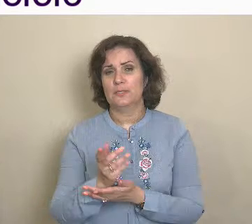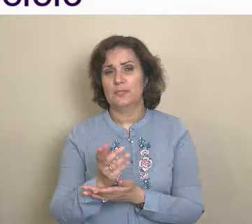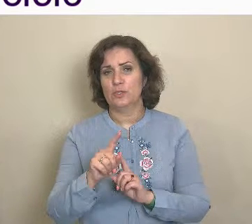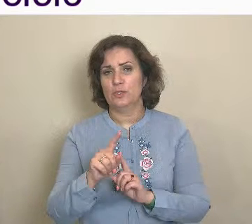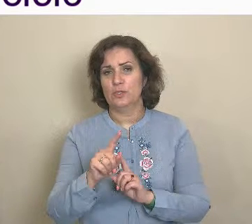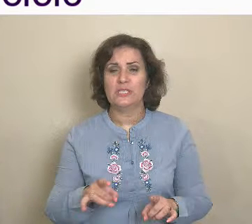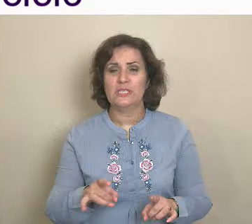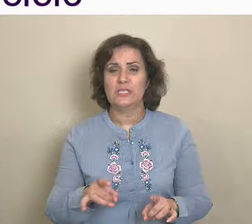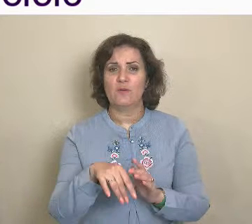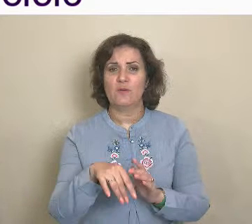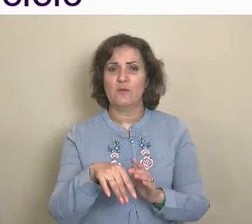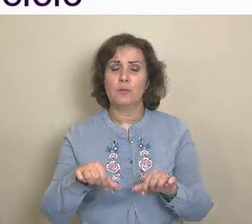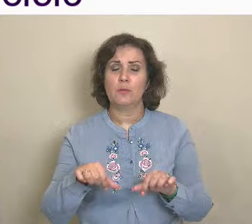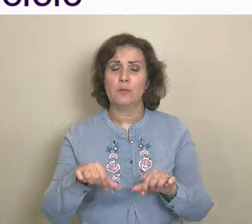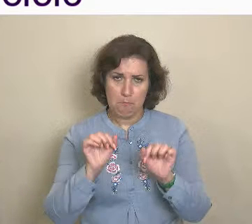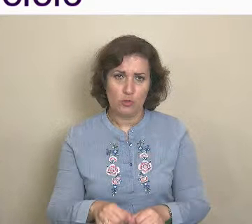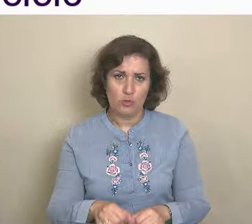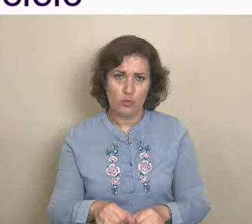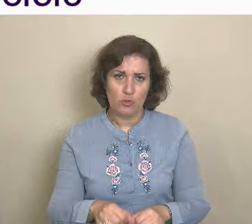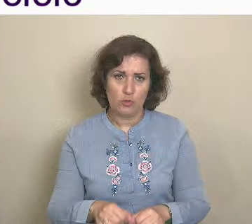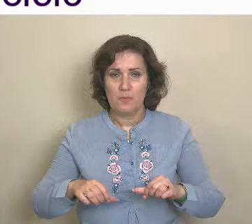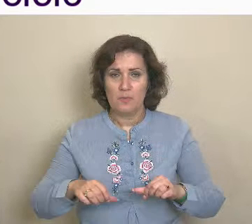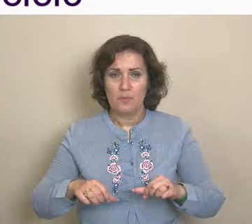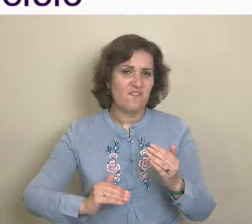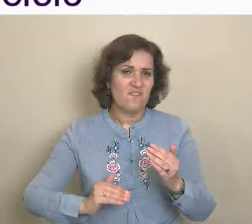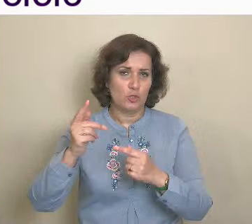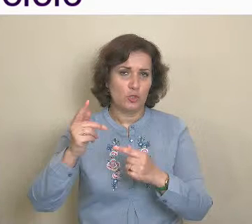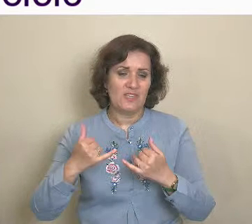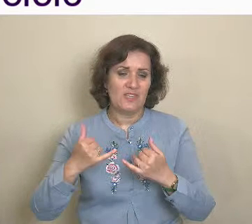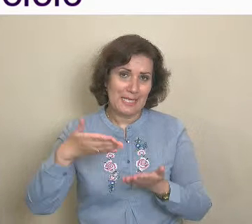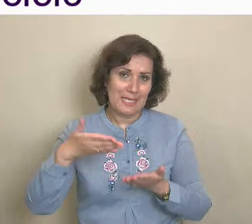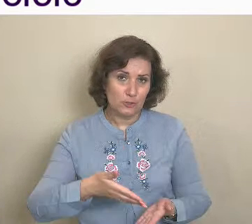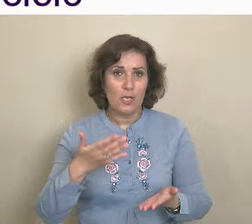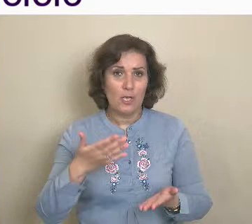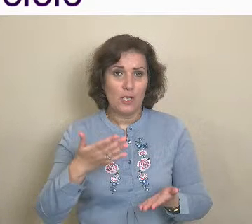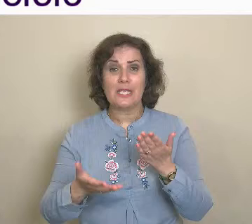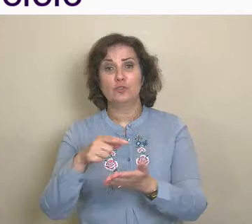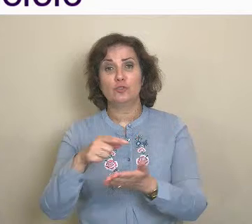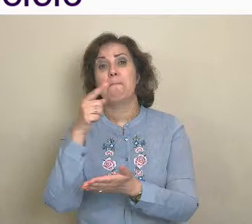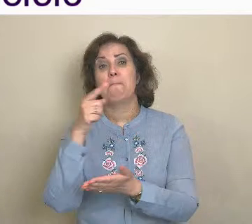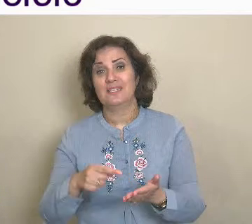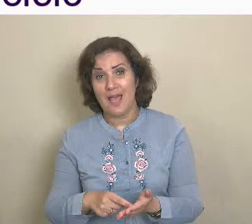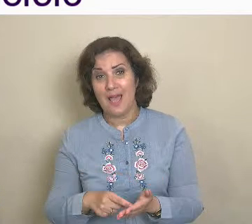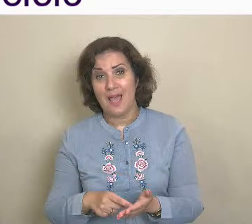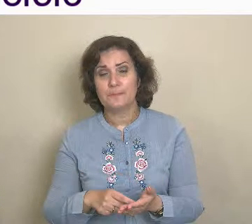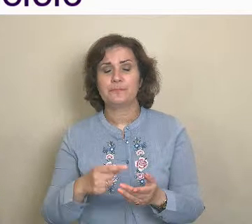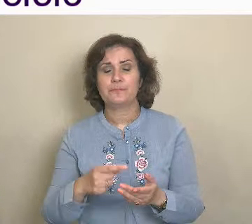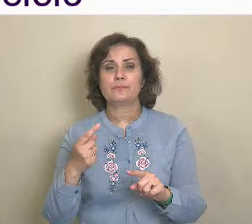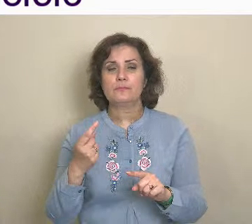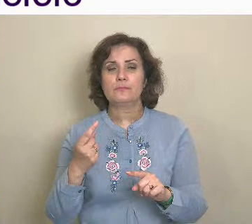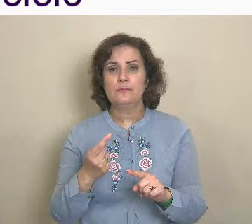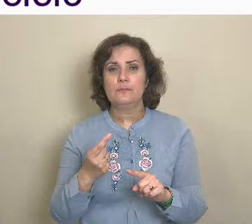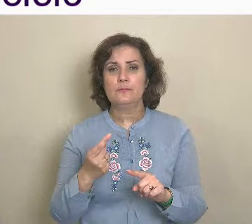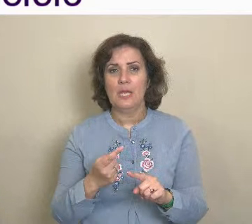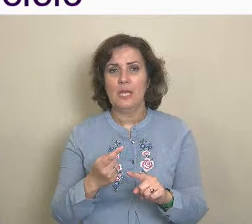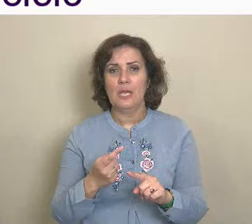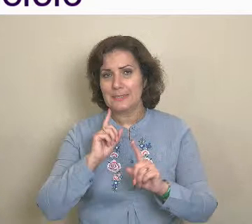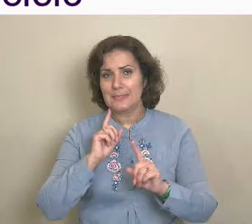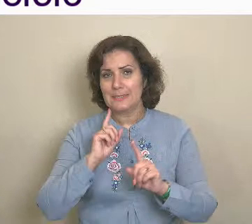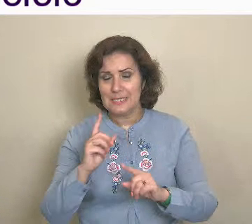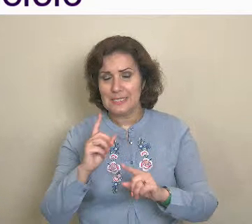code, is the following, that TEC can be higher to others if the issue, the